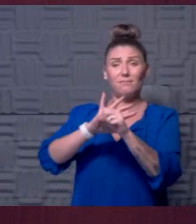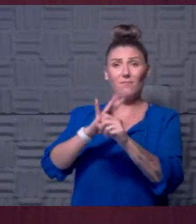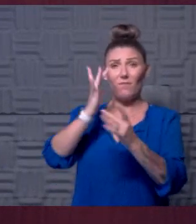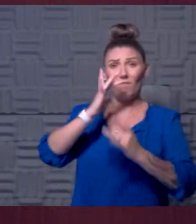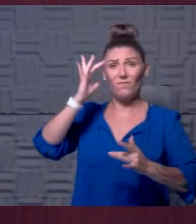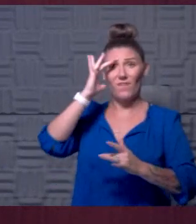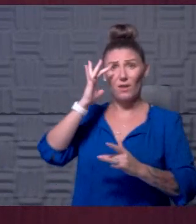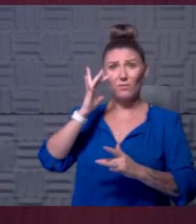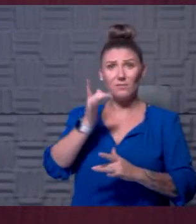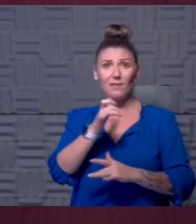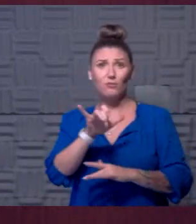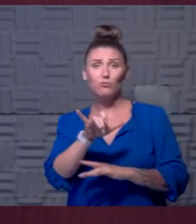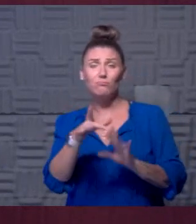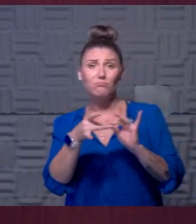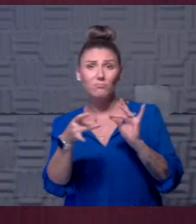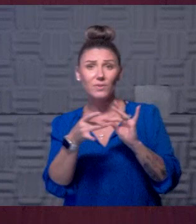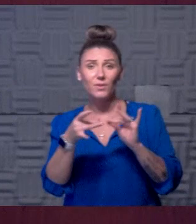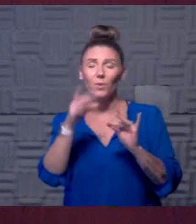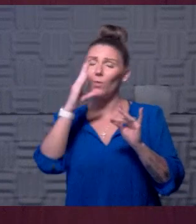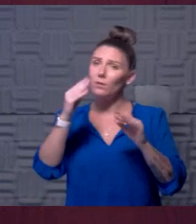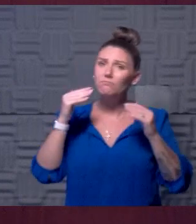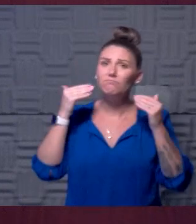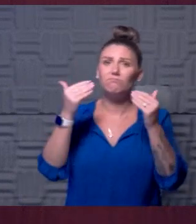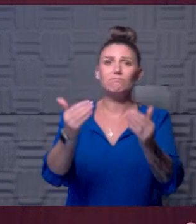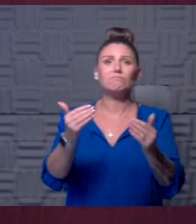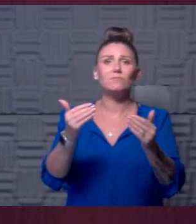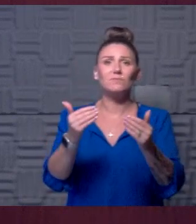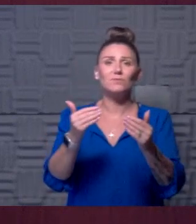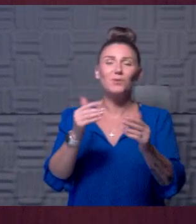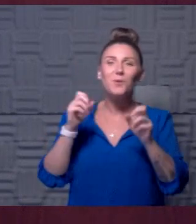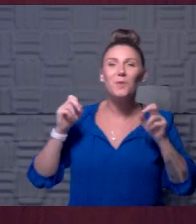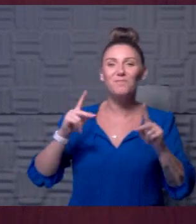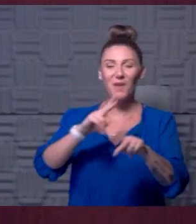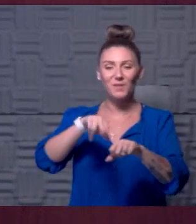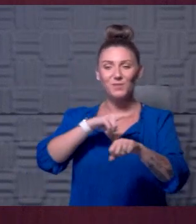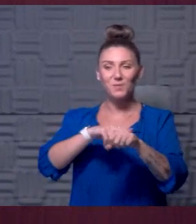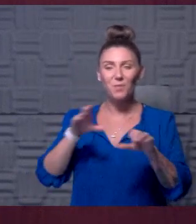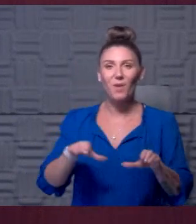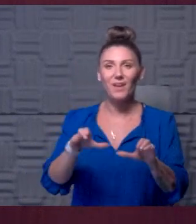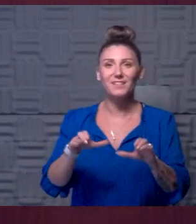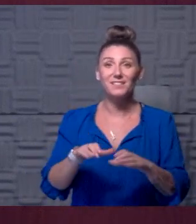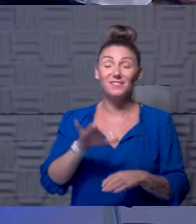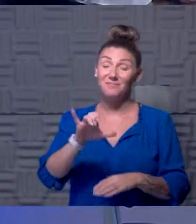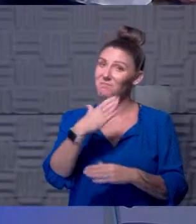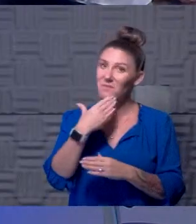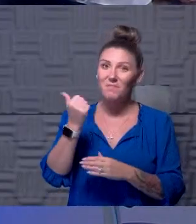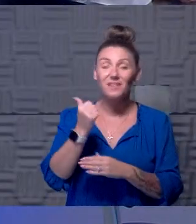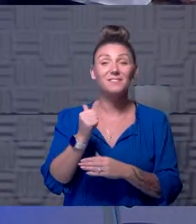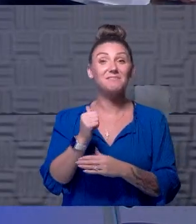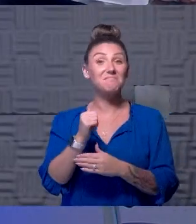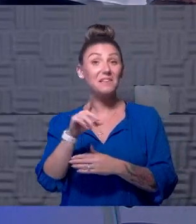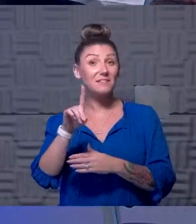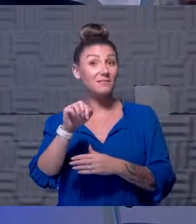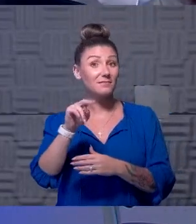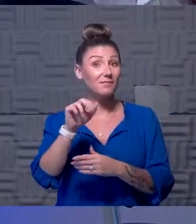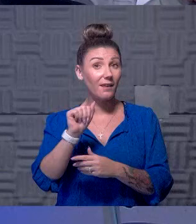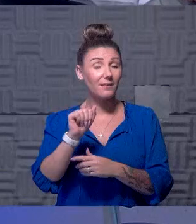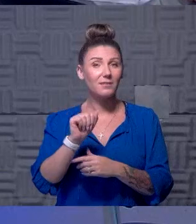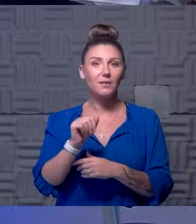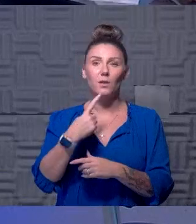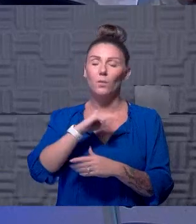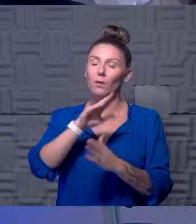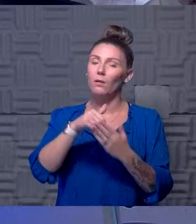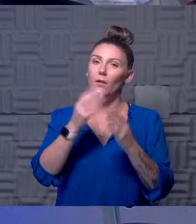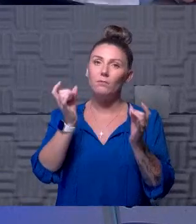Dr. Pahud mentioned, this is really going to allow us to resume back to normal activity. Yeah, that'll be the best thing. Yeah. Dana? Absolutely. We all hate